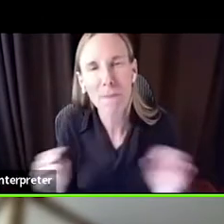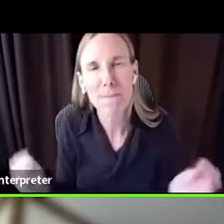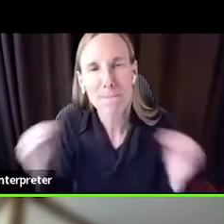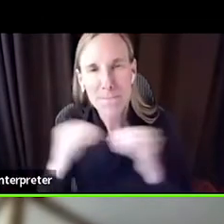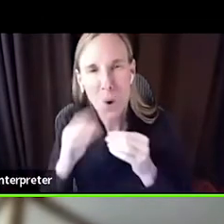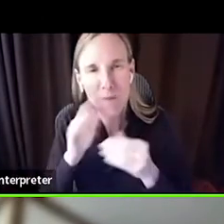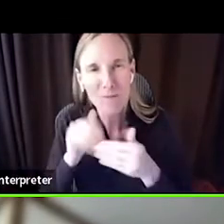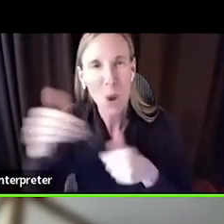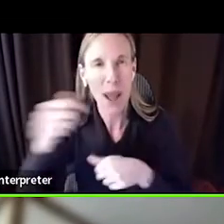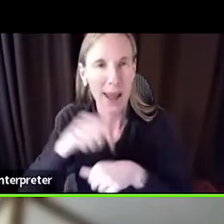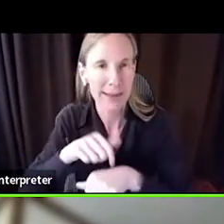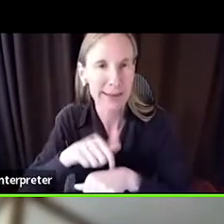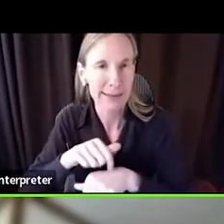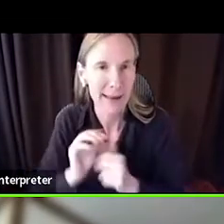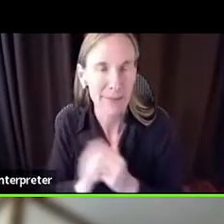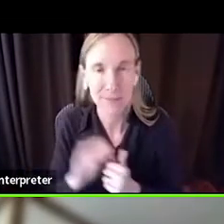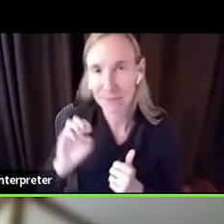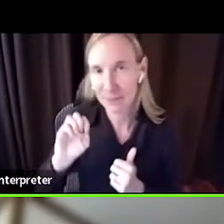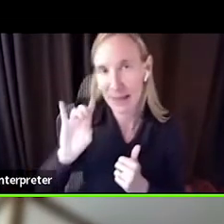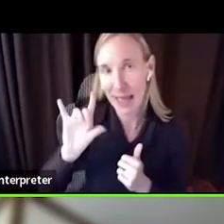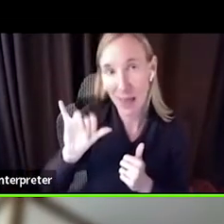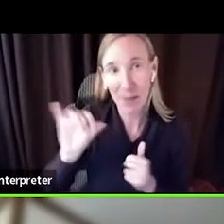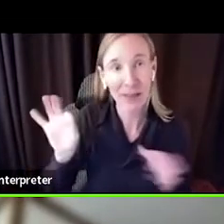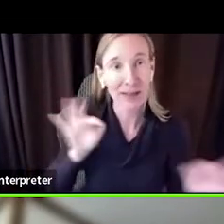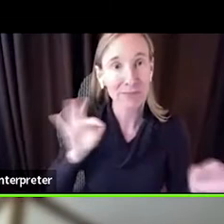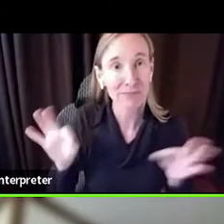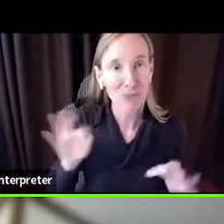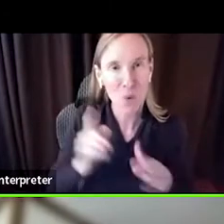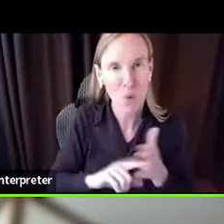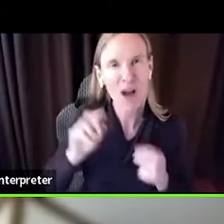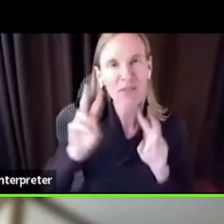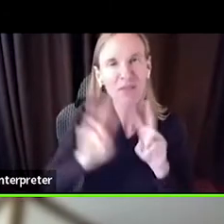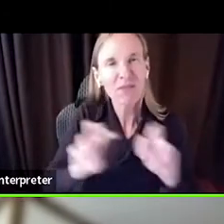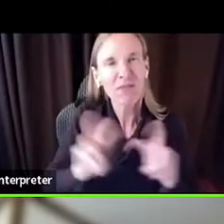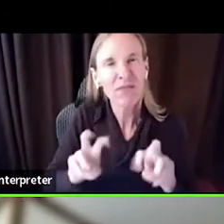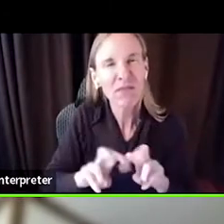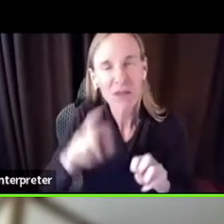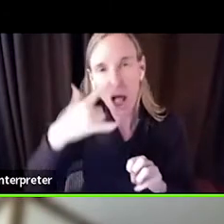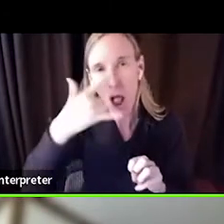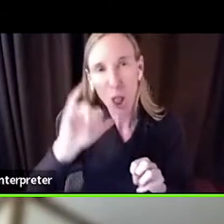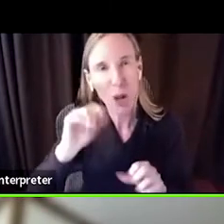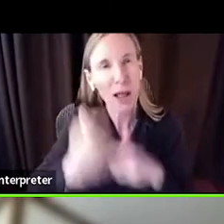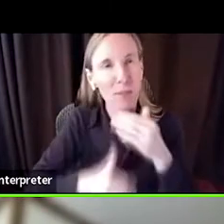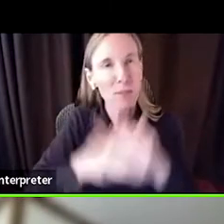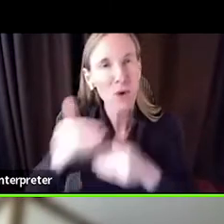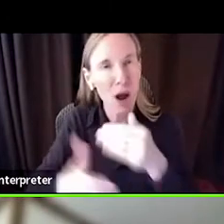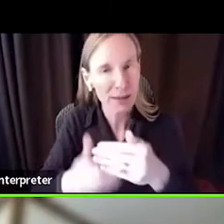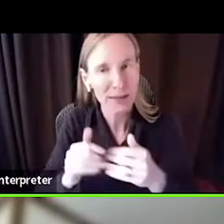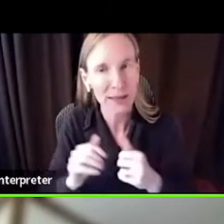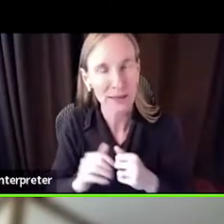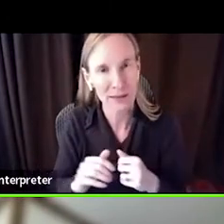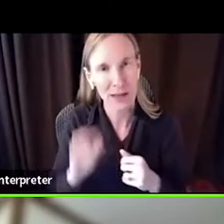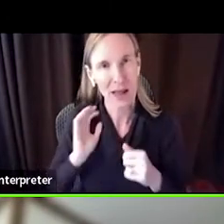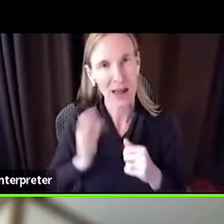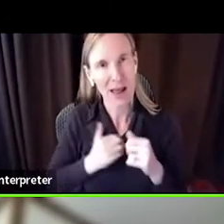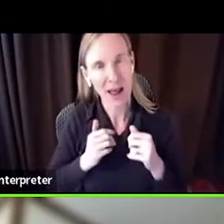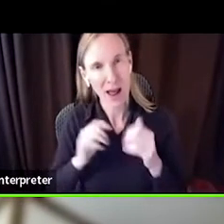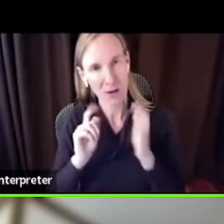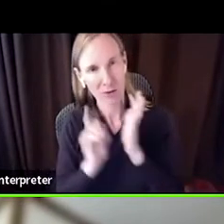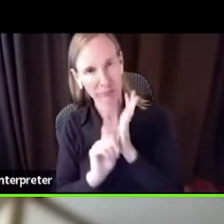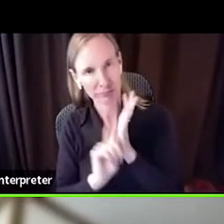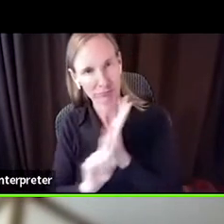And Emily can speak about what that process would look like, a continuation of the actuarial work that went